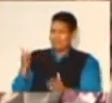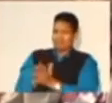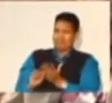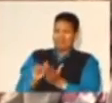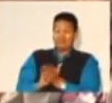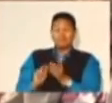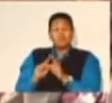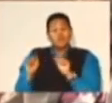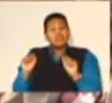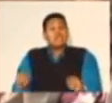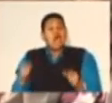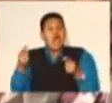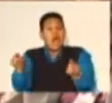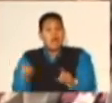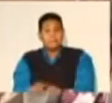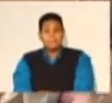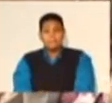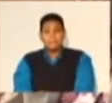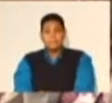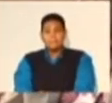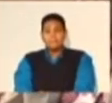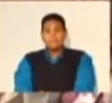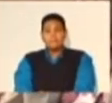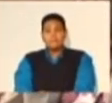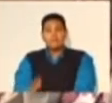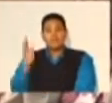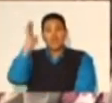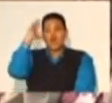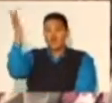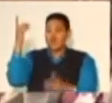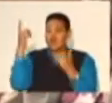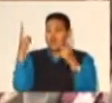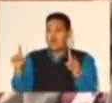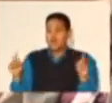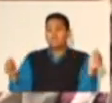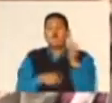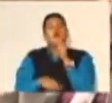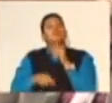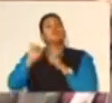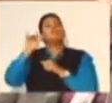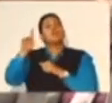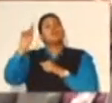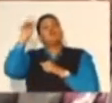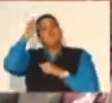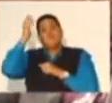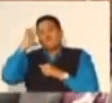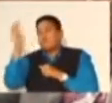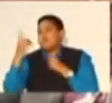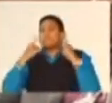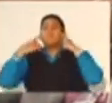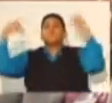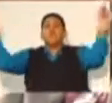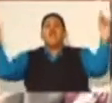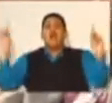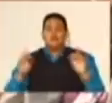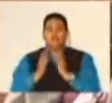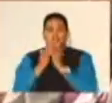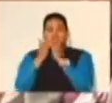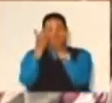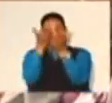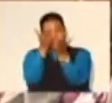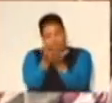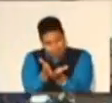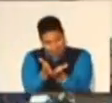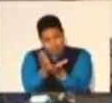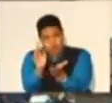can happen, and it will happen under this government, Mr. Speaker. I am Leslie Anshoud for